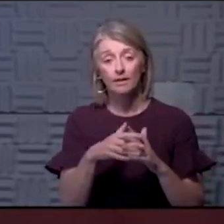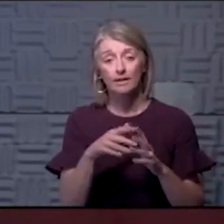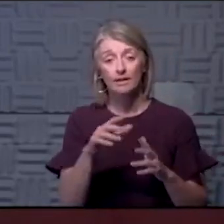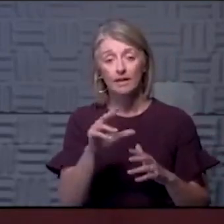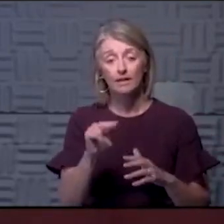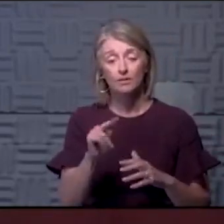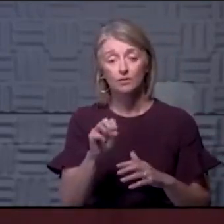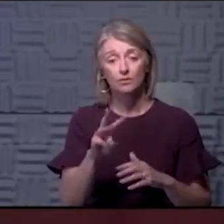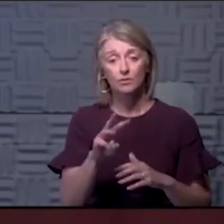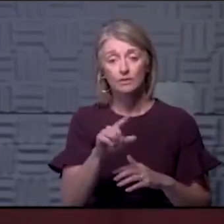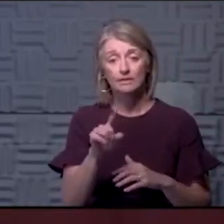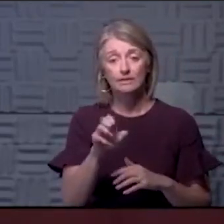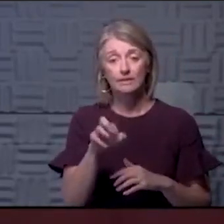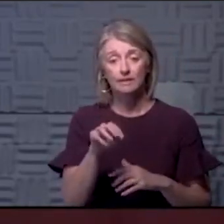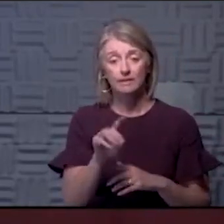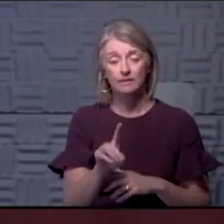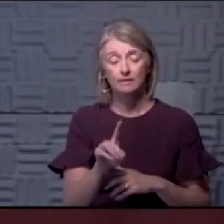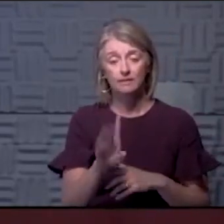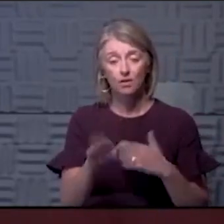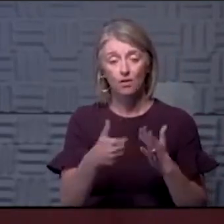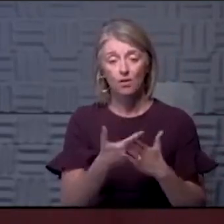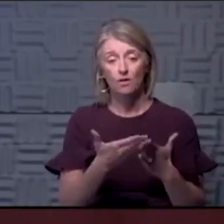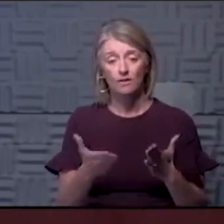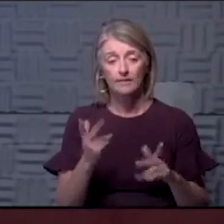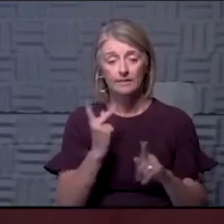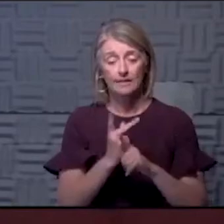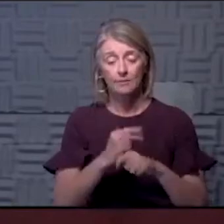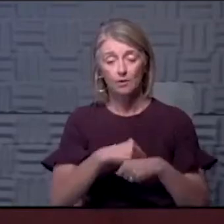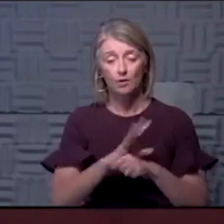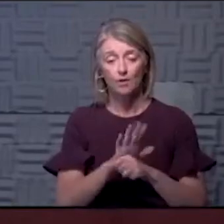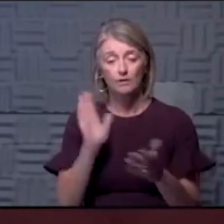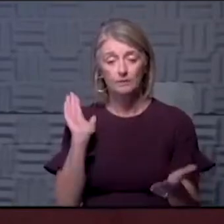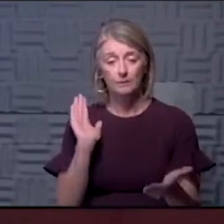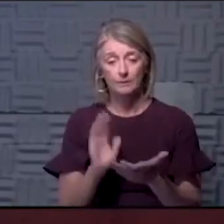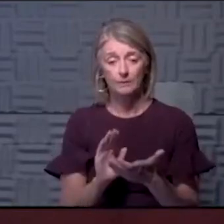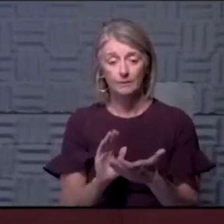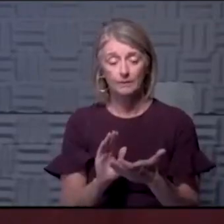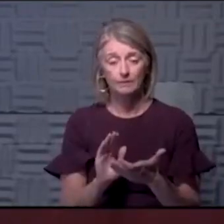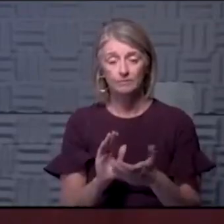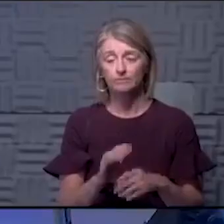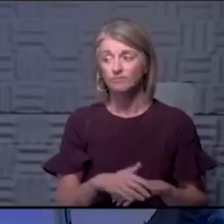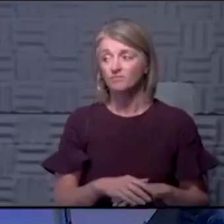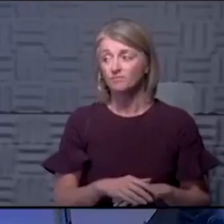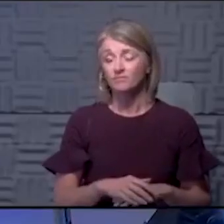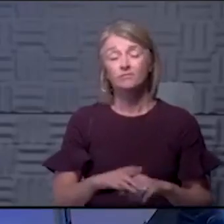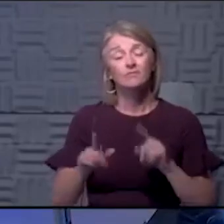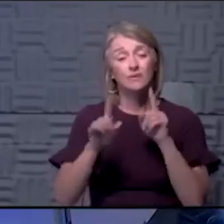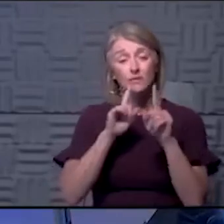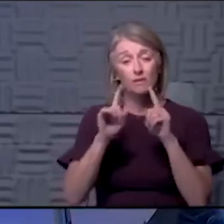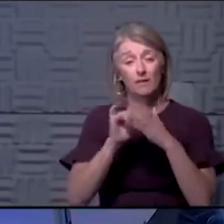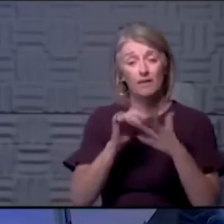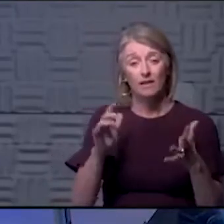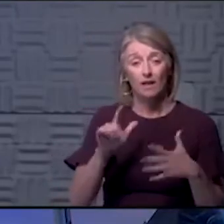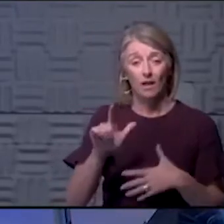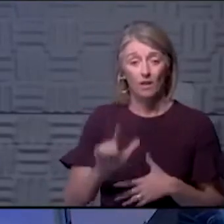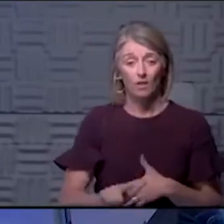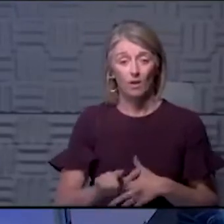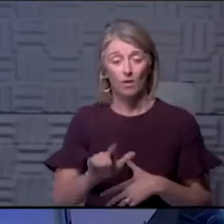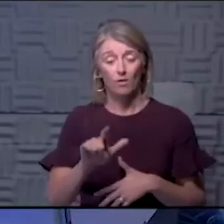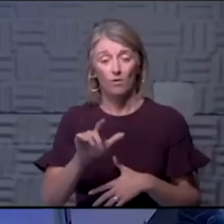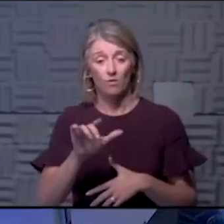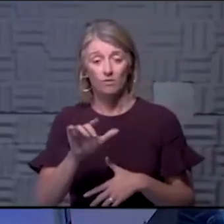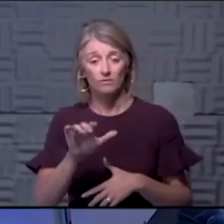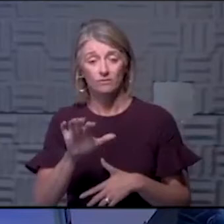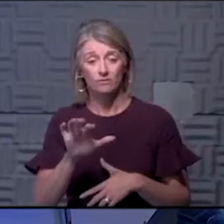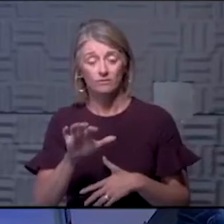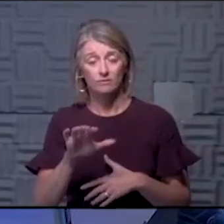was all the things we're doing to keep COVID Yeah. spread down. And we've Does talked- help for influenza. as We've well. talked out a lot. They actually have a very low influenza number. The